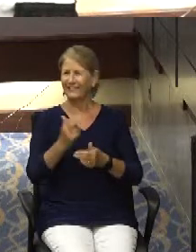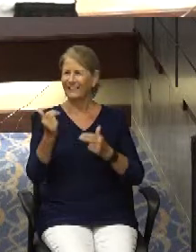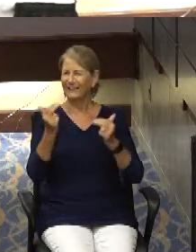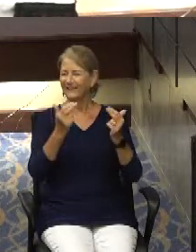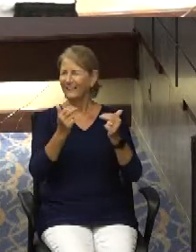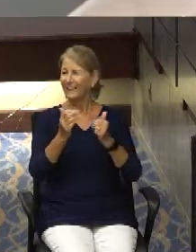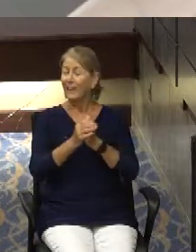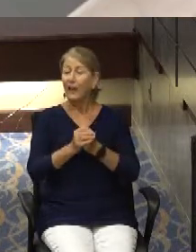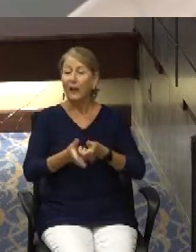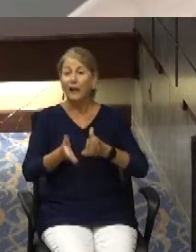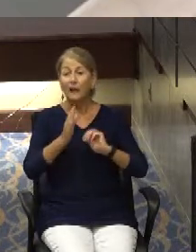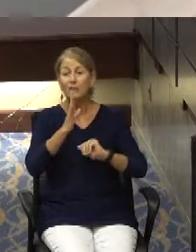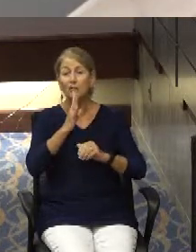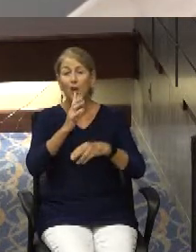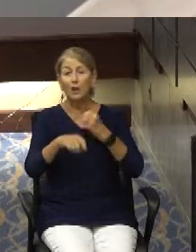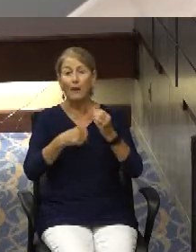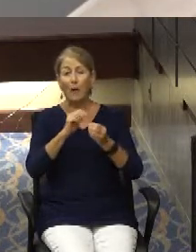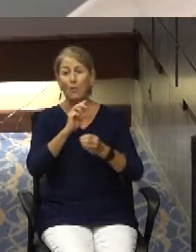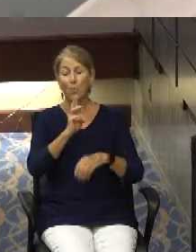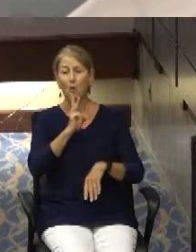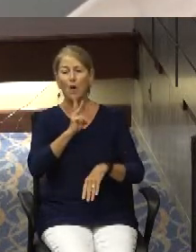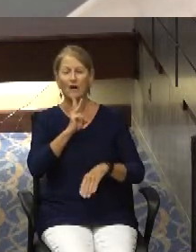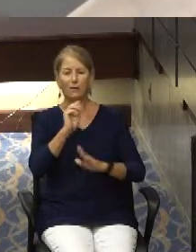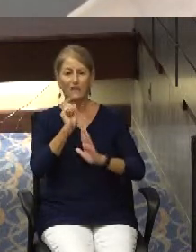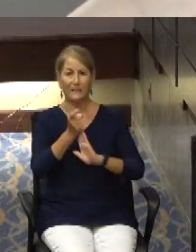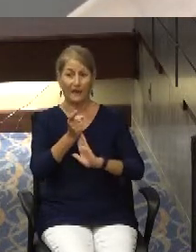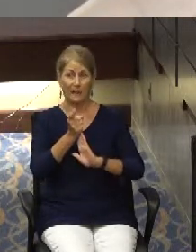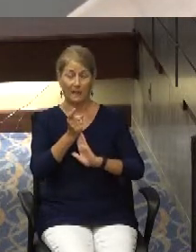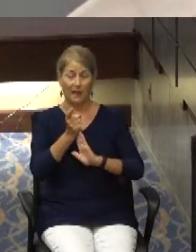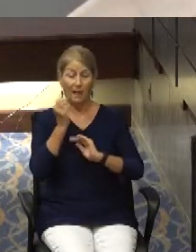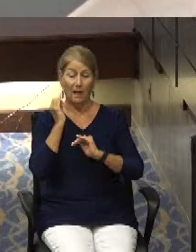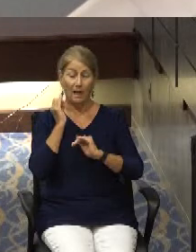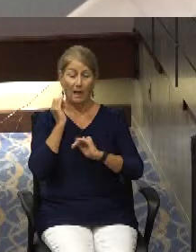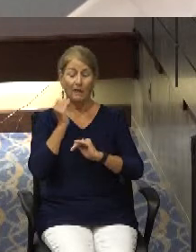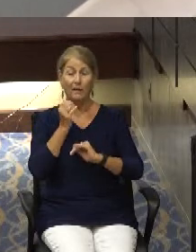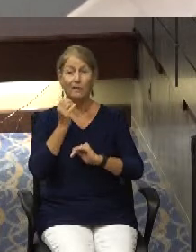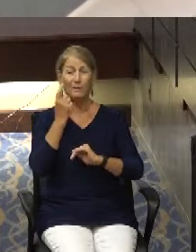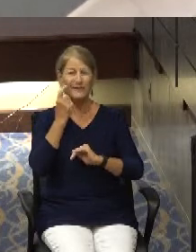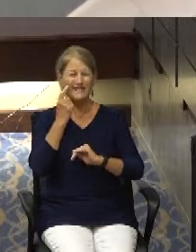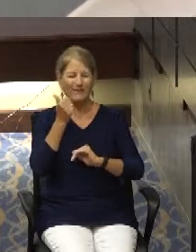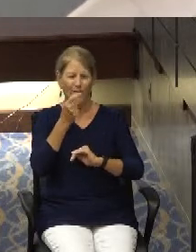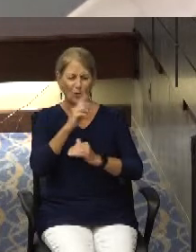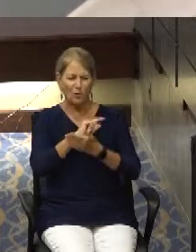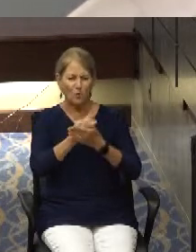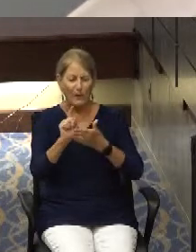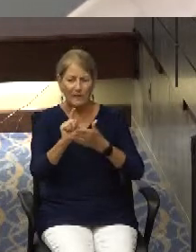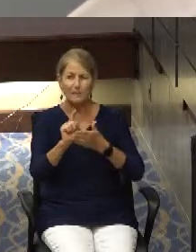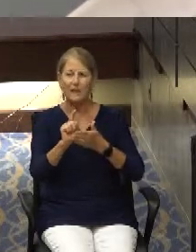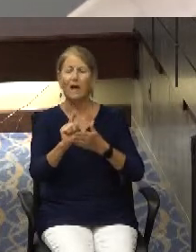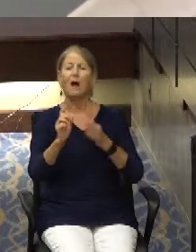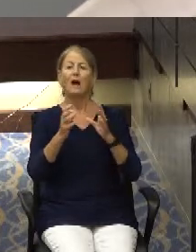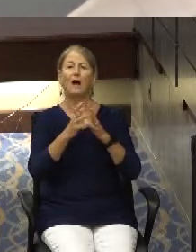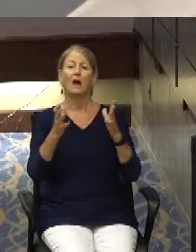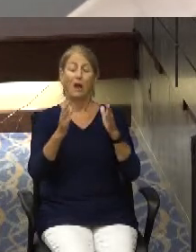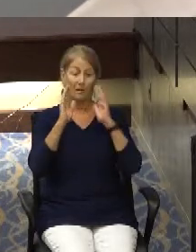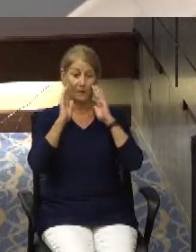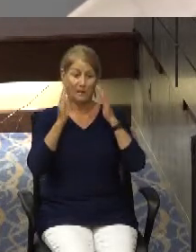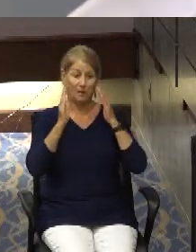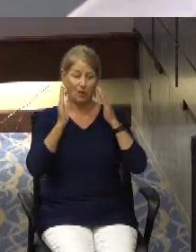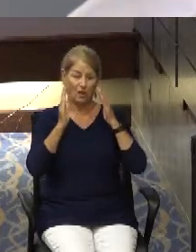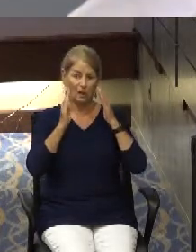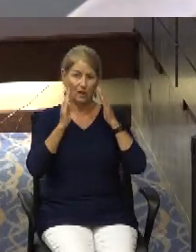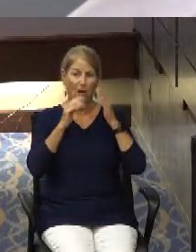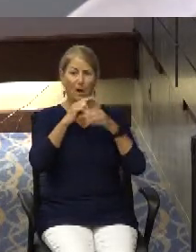Let's talk about water for a second, though. In the last couple weeks, been a lot of attention around the